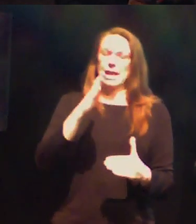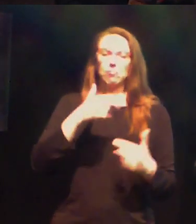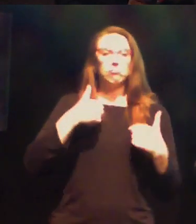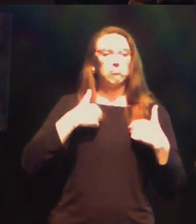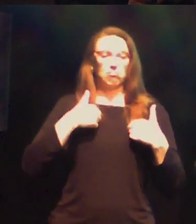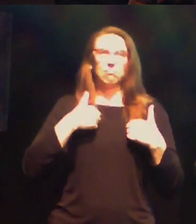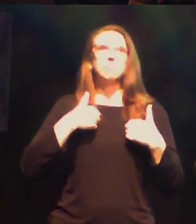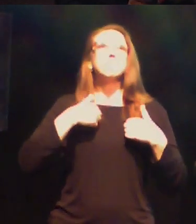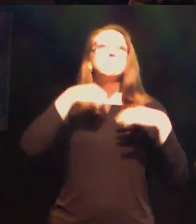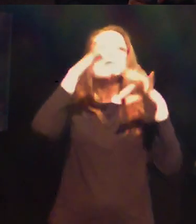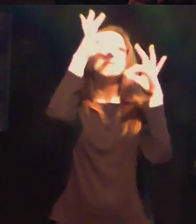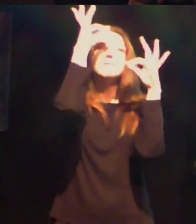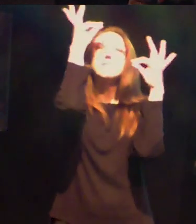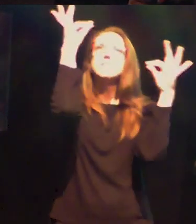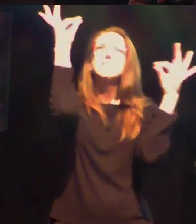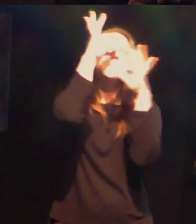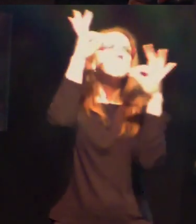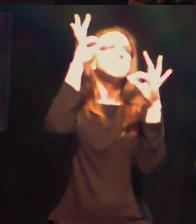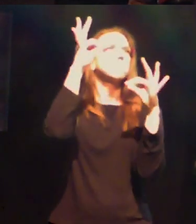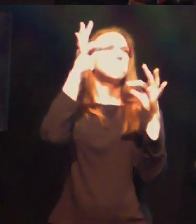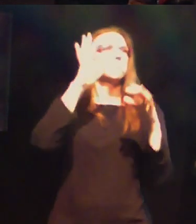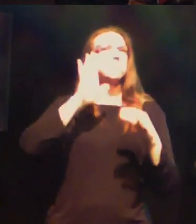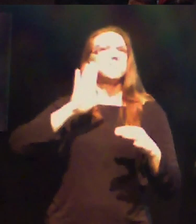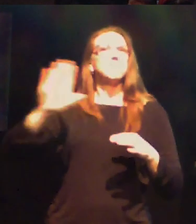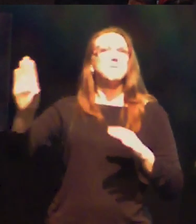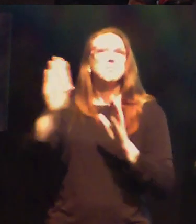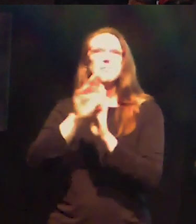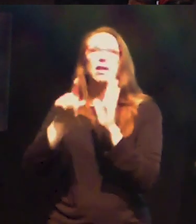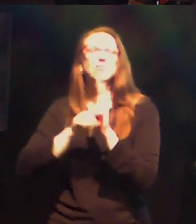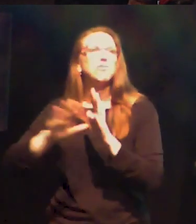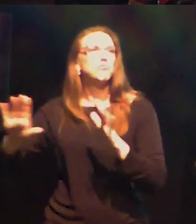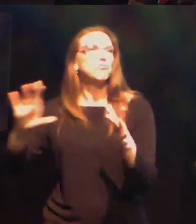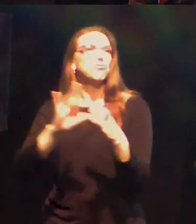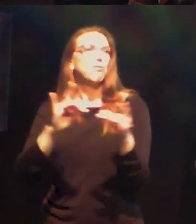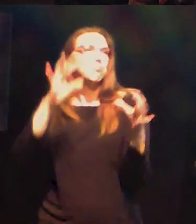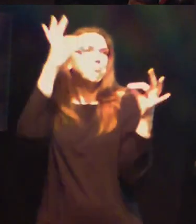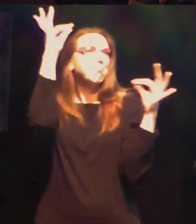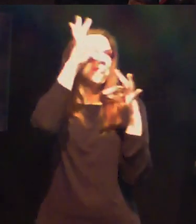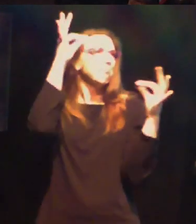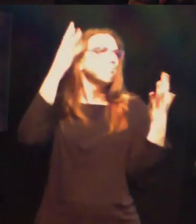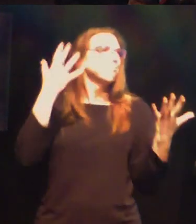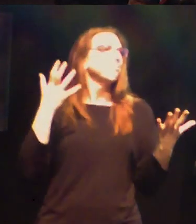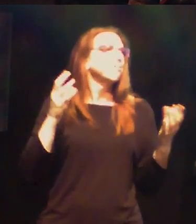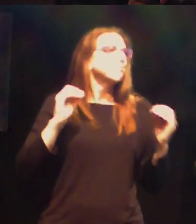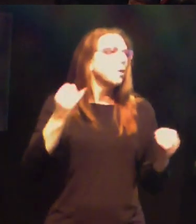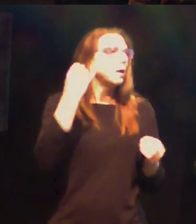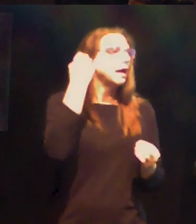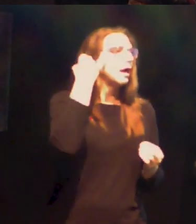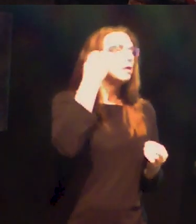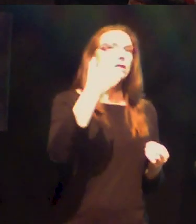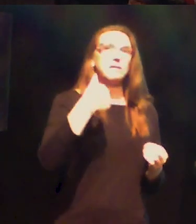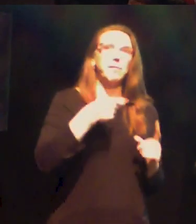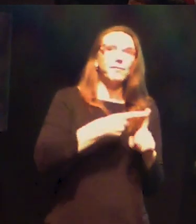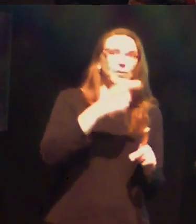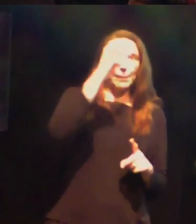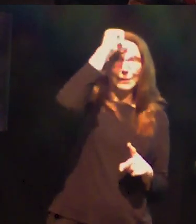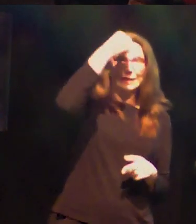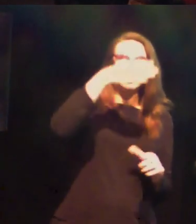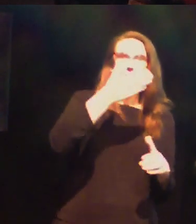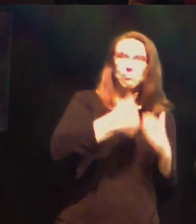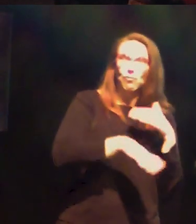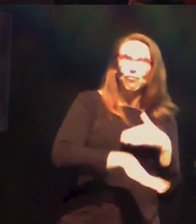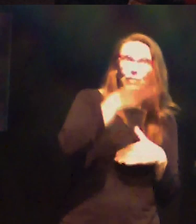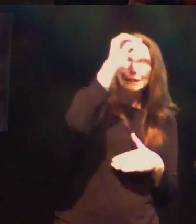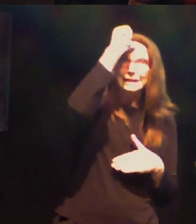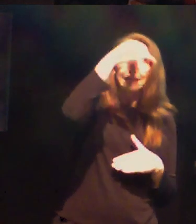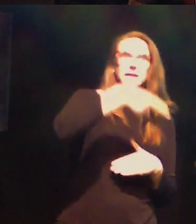I had no idea that what happened to her, especially, you know, when, you know, I come from India, I was born and raised, and